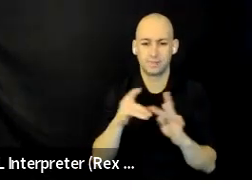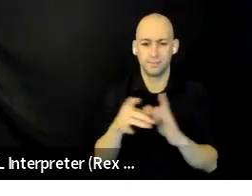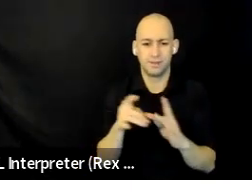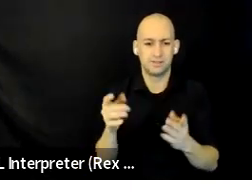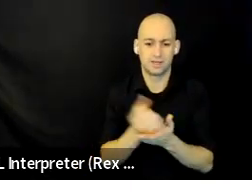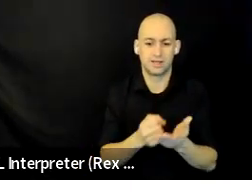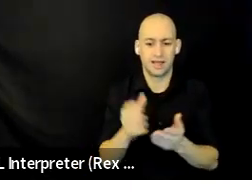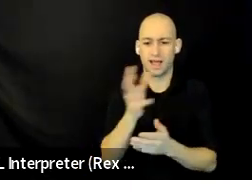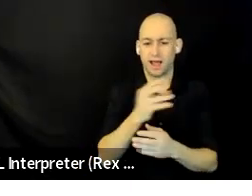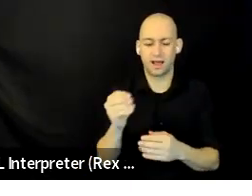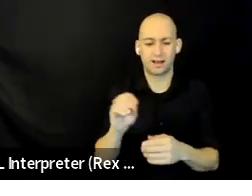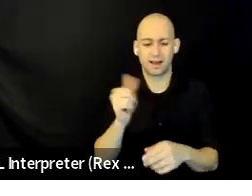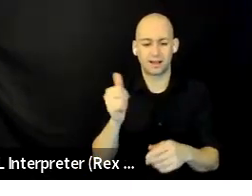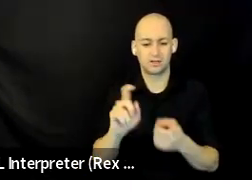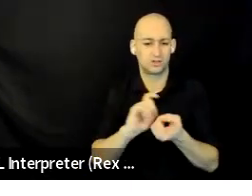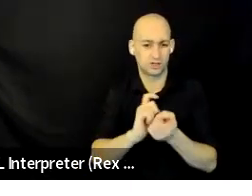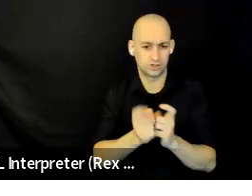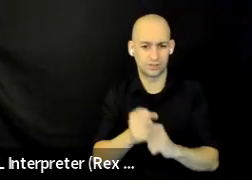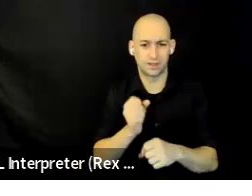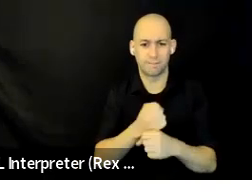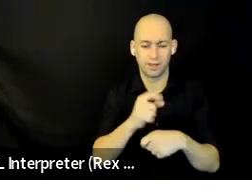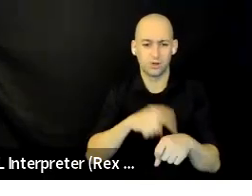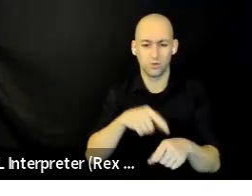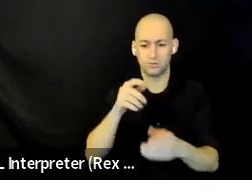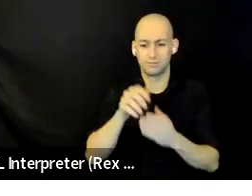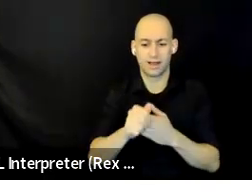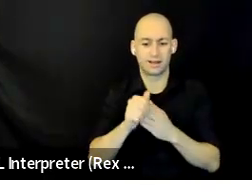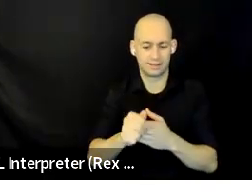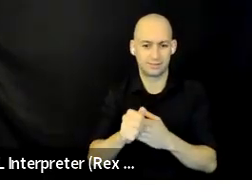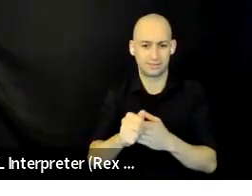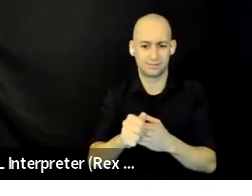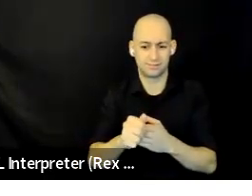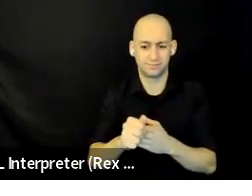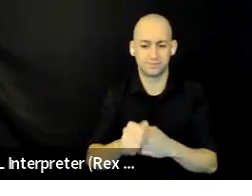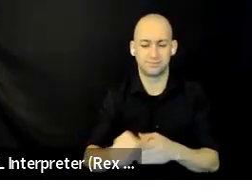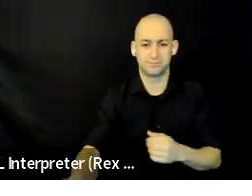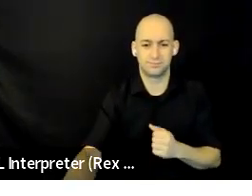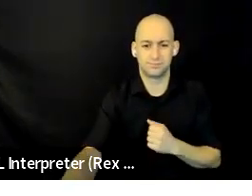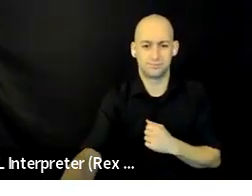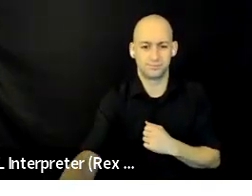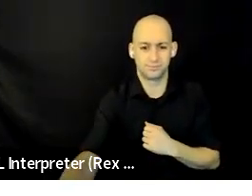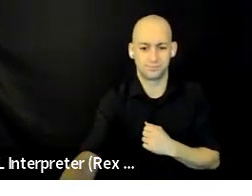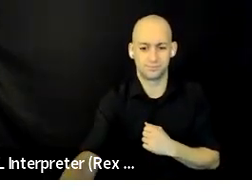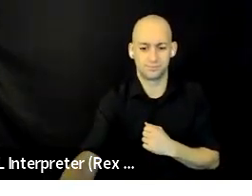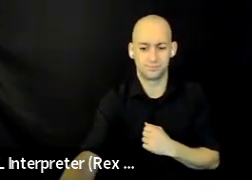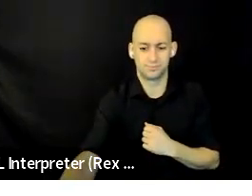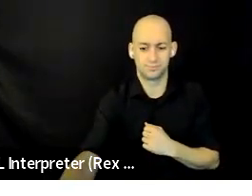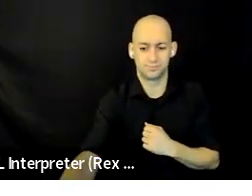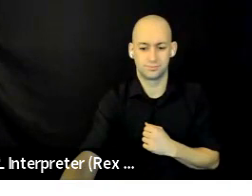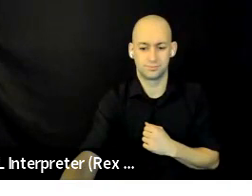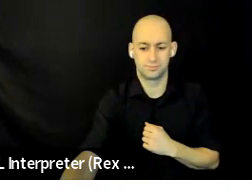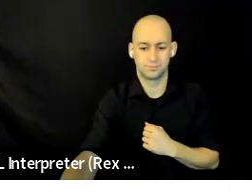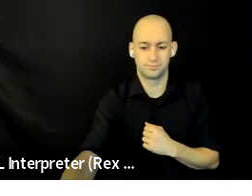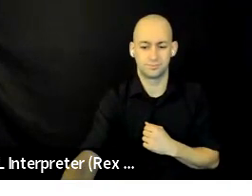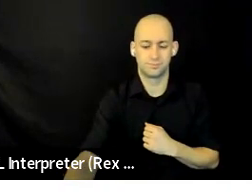any changes that we've made to the guidance. And our goal is to finalize the guidance by the end of February. And we'll be providing more in